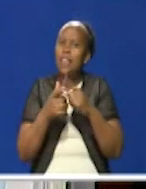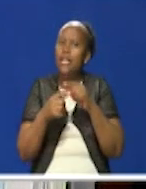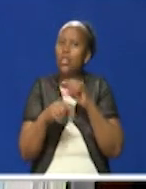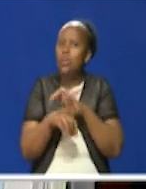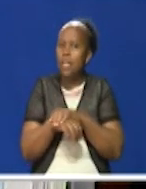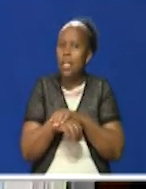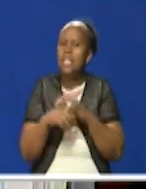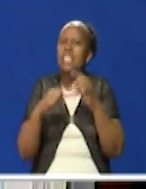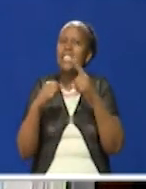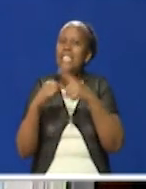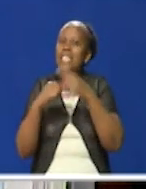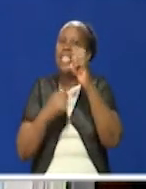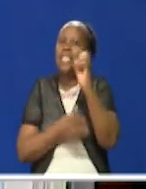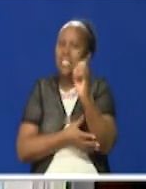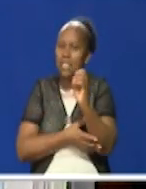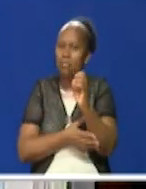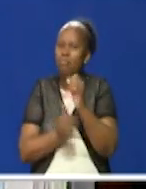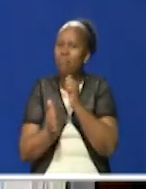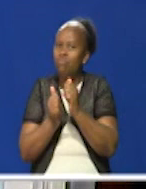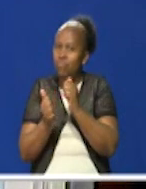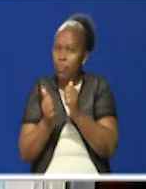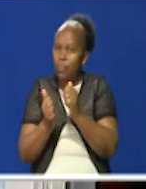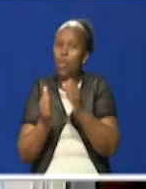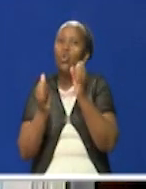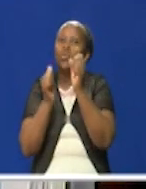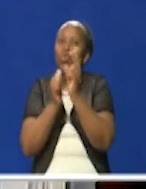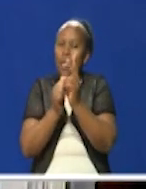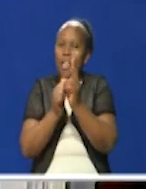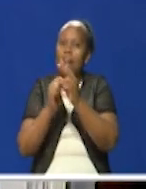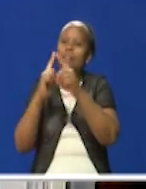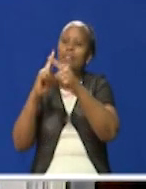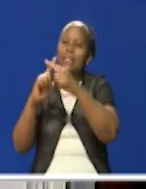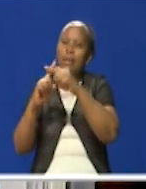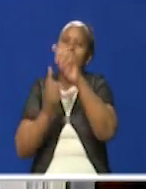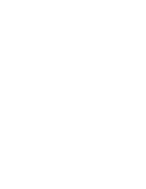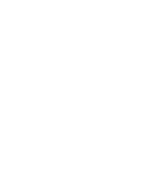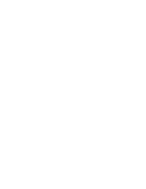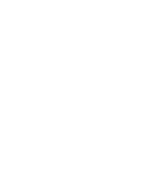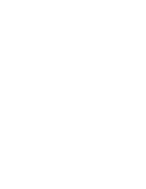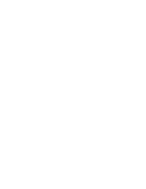to 60, which is 12 times 5,